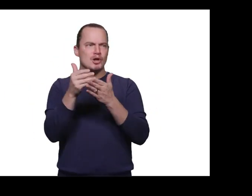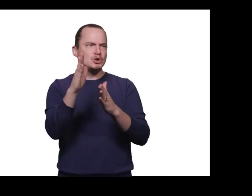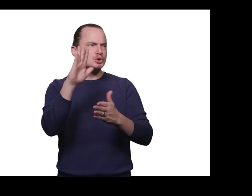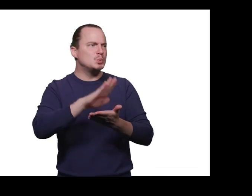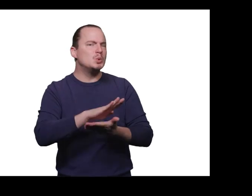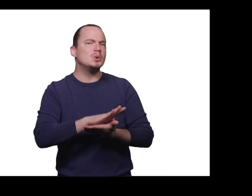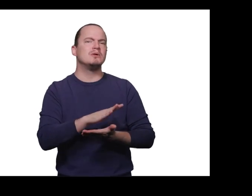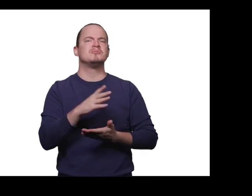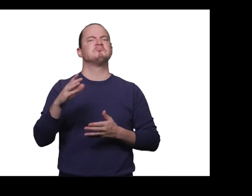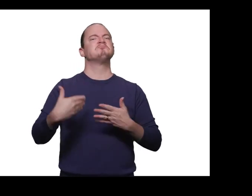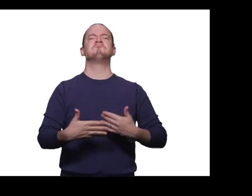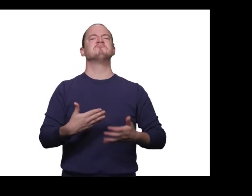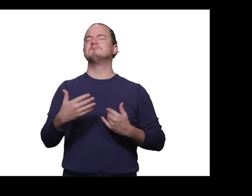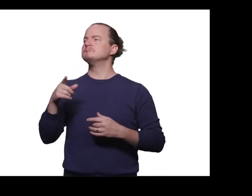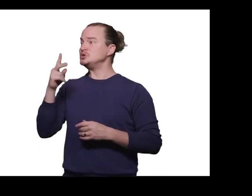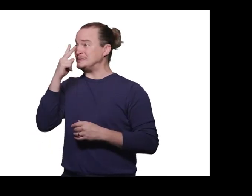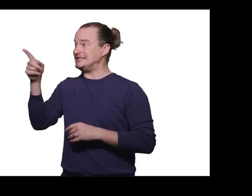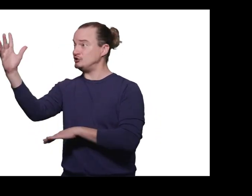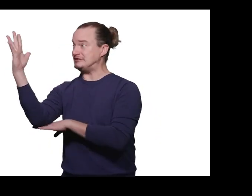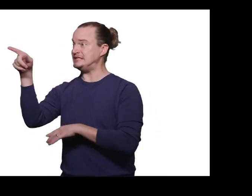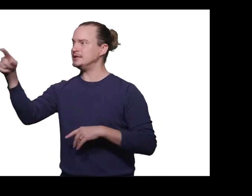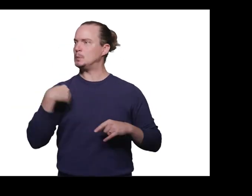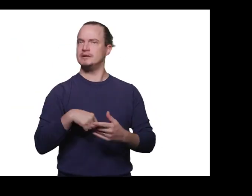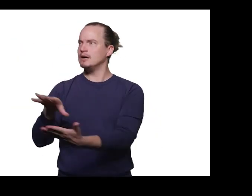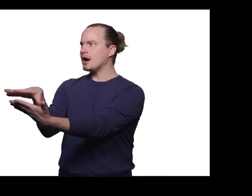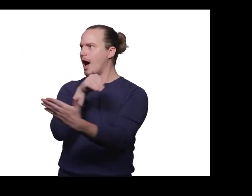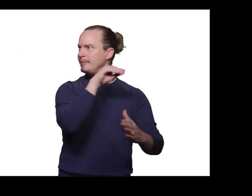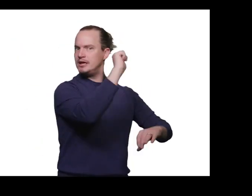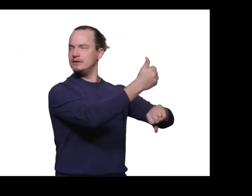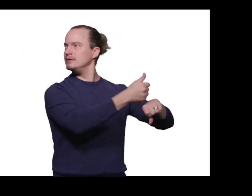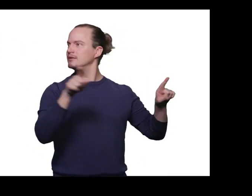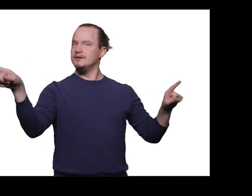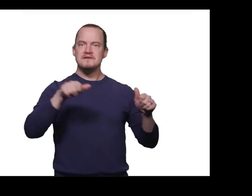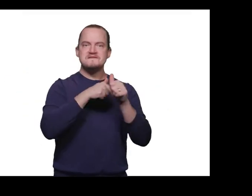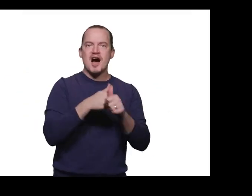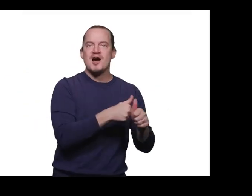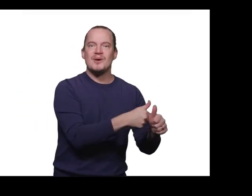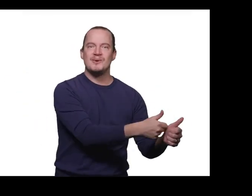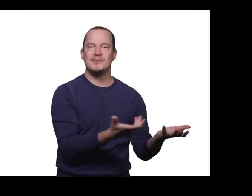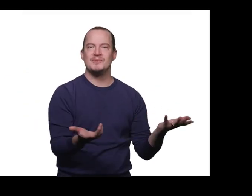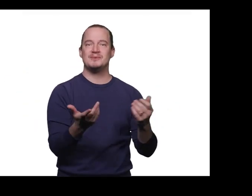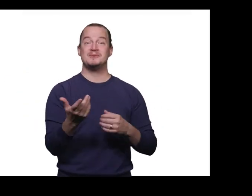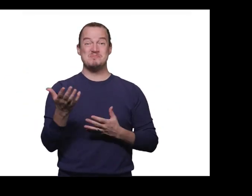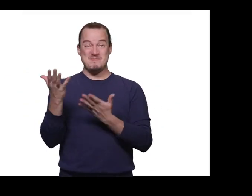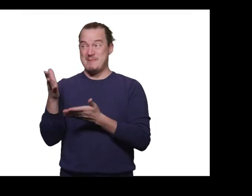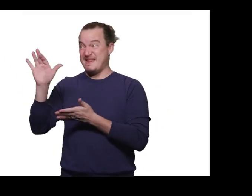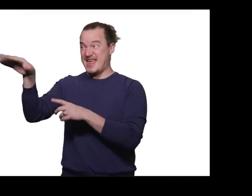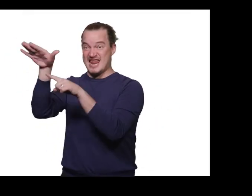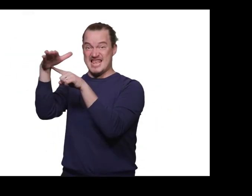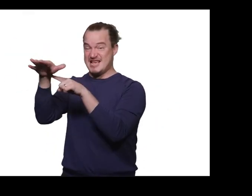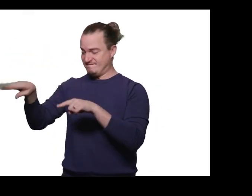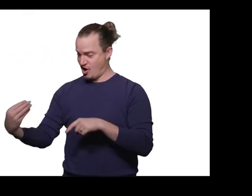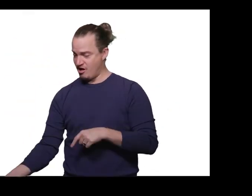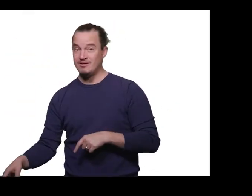on your playground, to follow throughout the year. Make some leaf rubbings or find the shape of that leaf